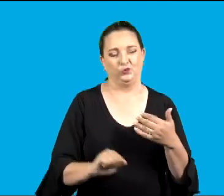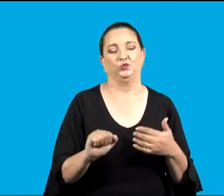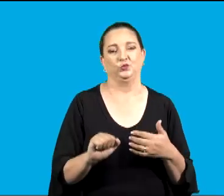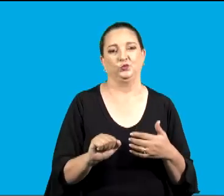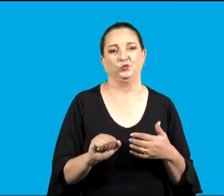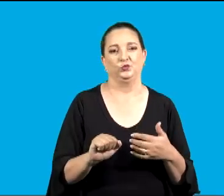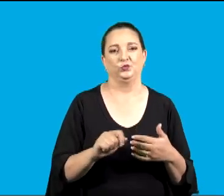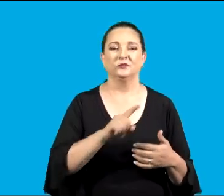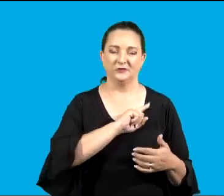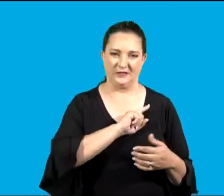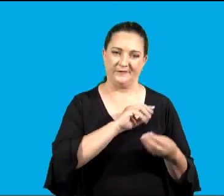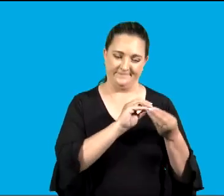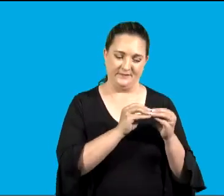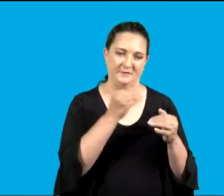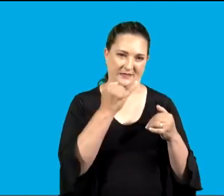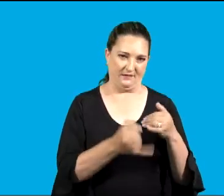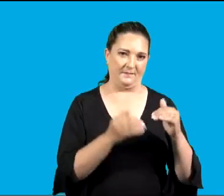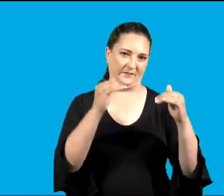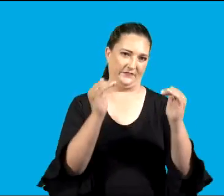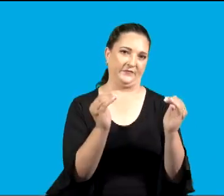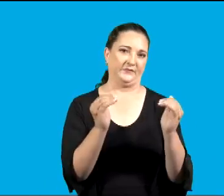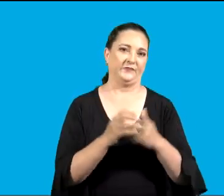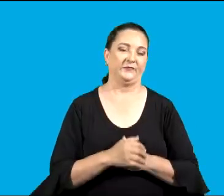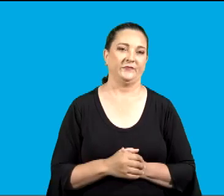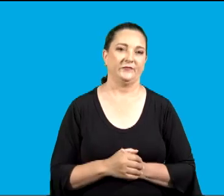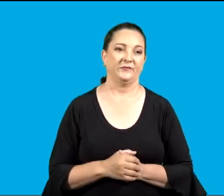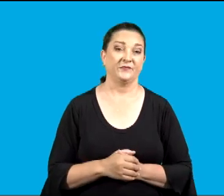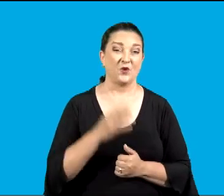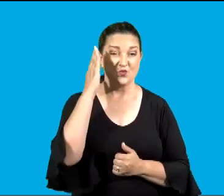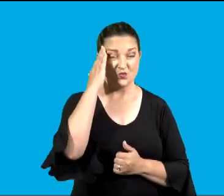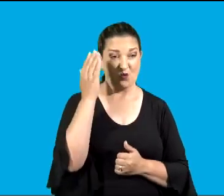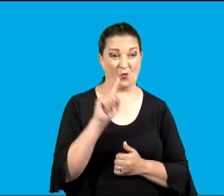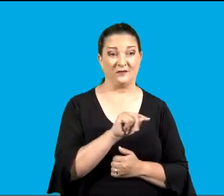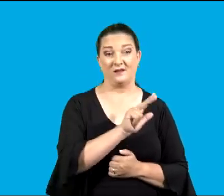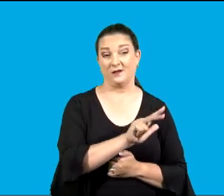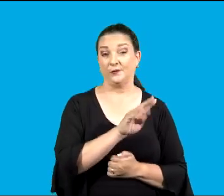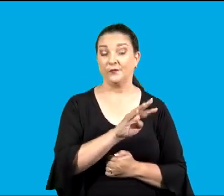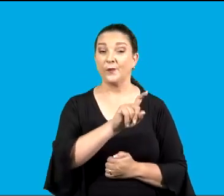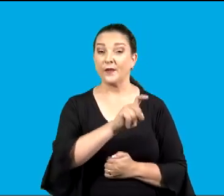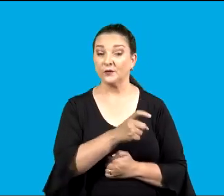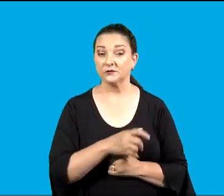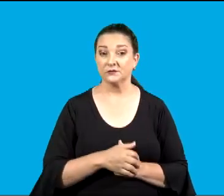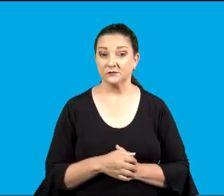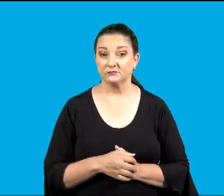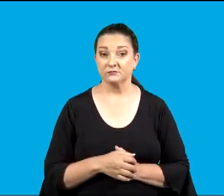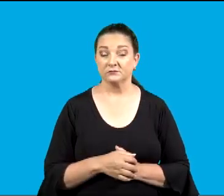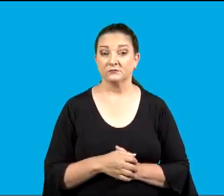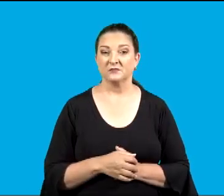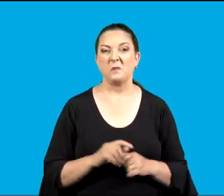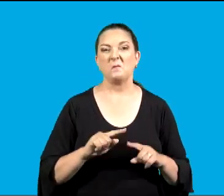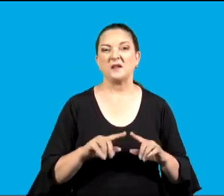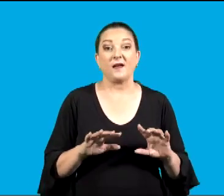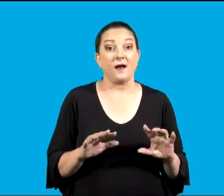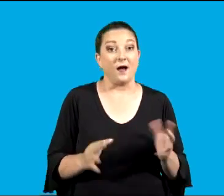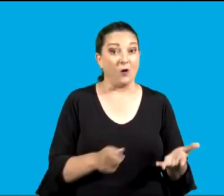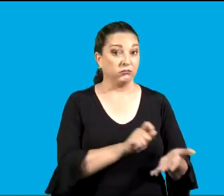that 84,000 minus 84. And I know that that 84,000 was supposed to be